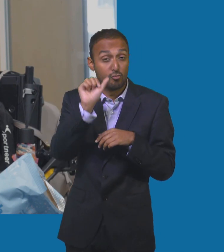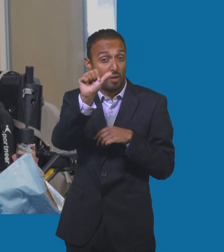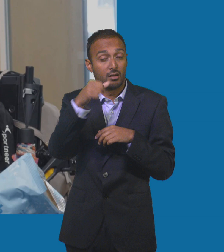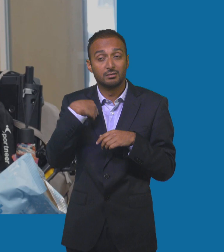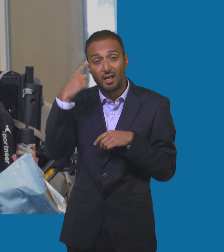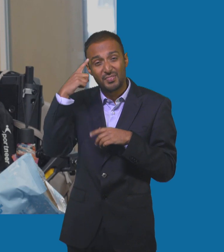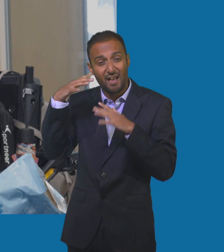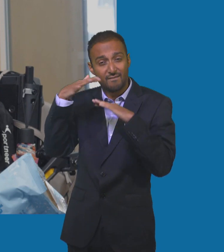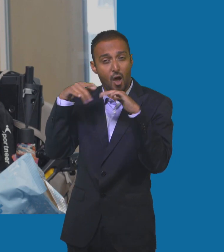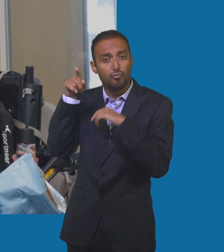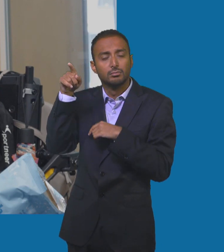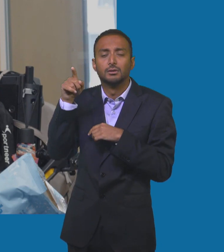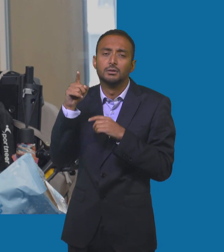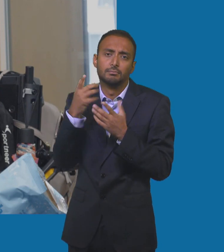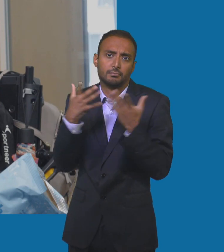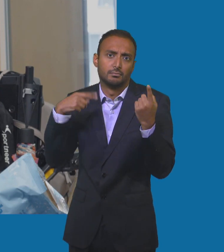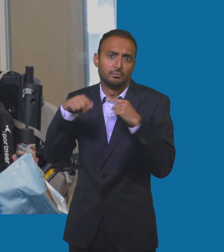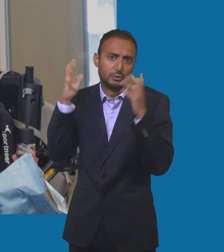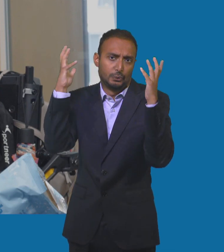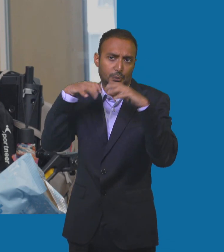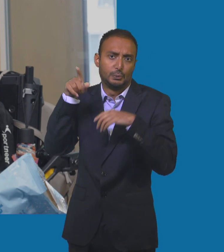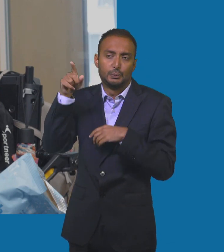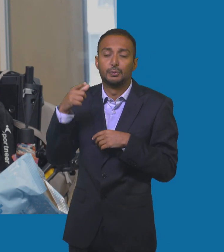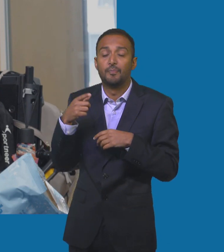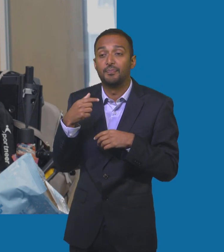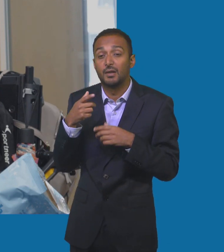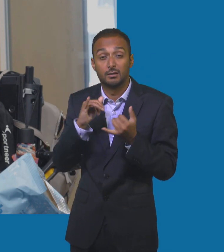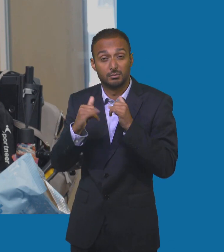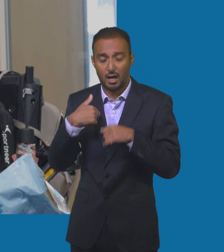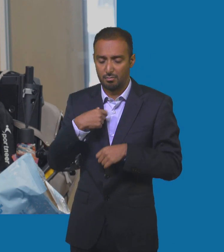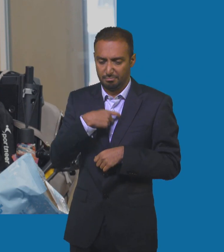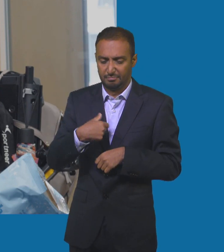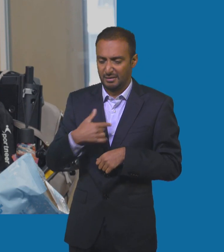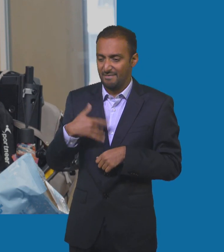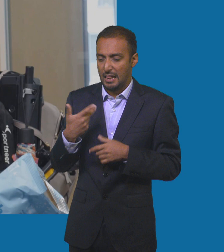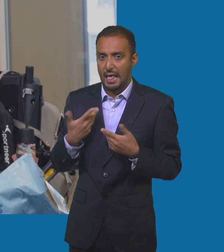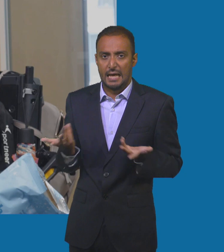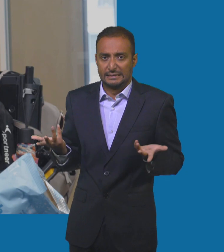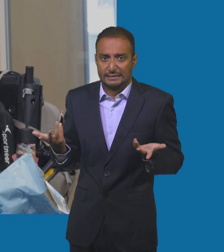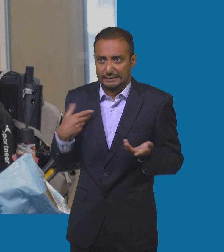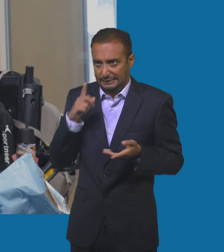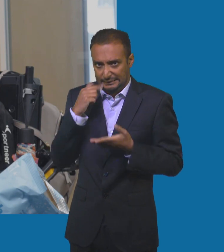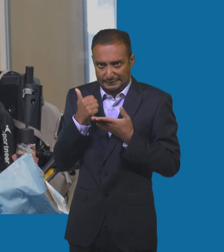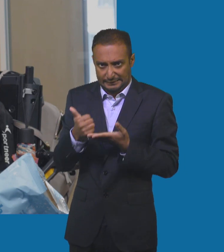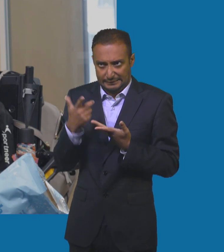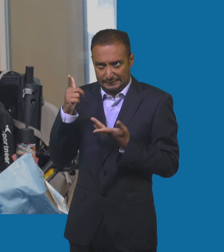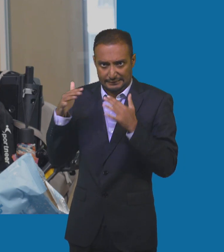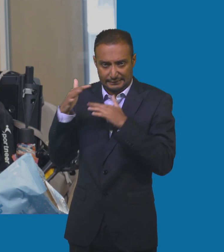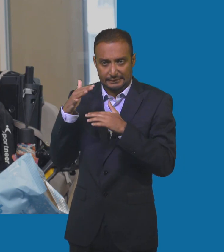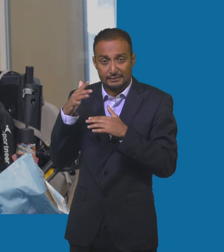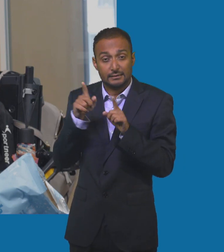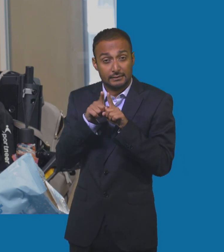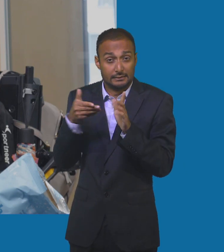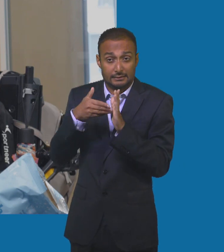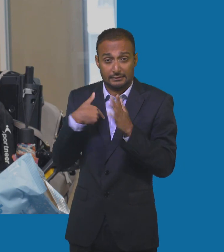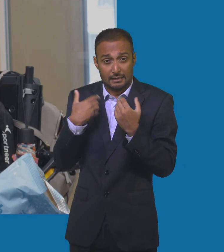the individual, we can feel quite helpless in the great scheme of things. And even, when you have a disability, thinking about how you can be more mindful